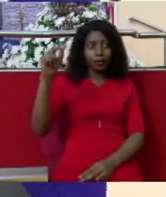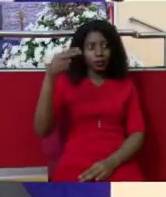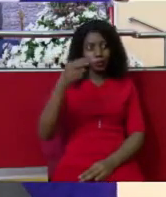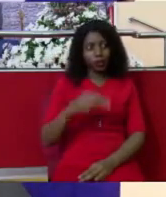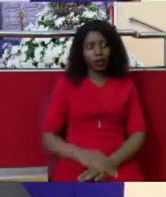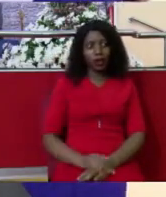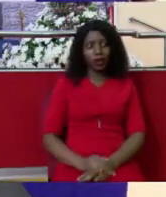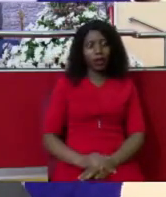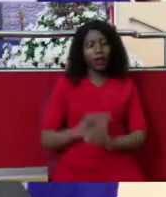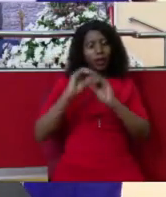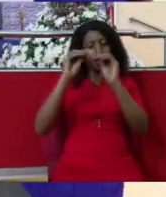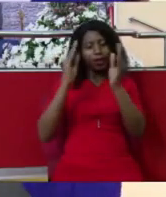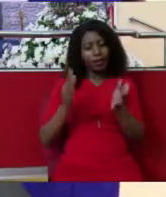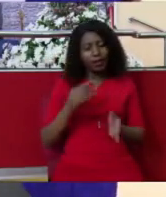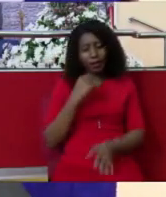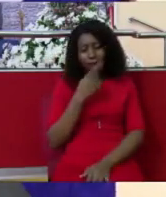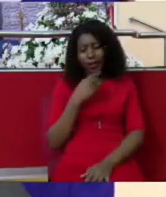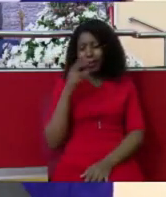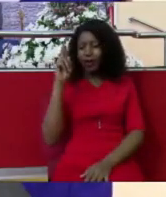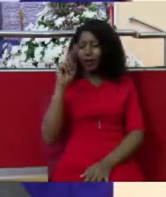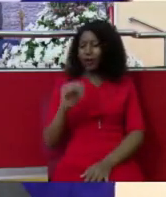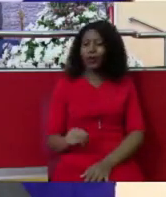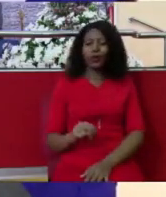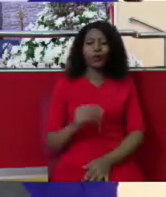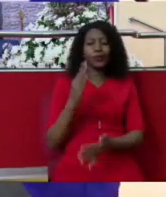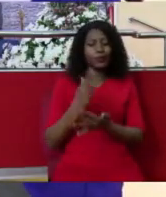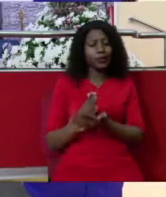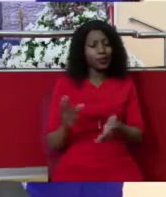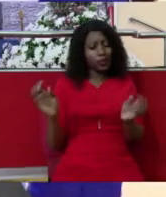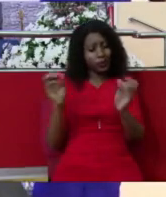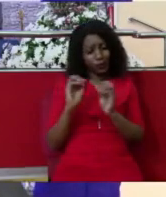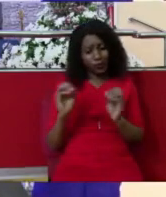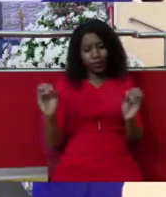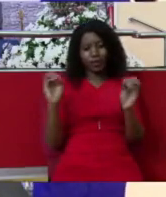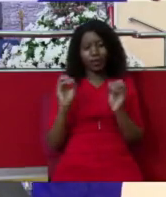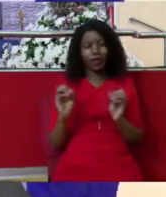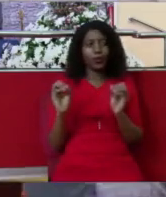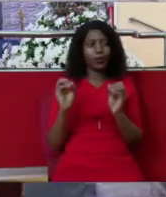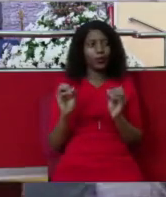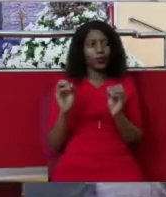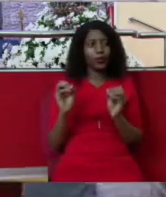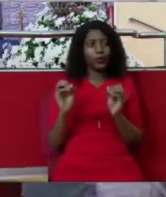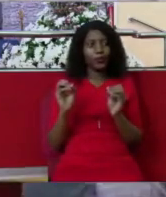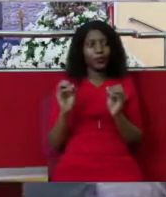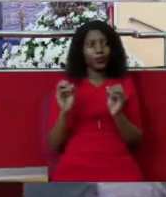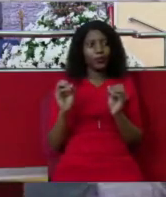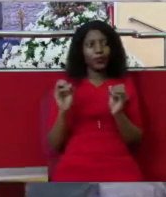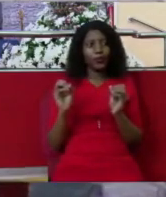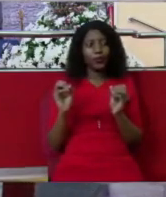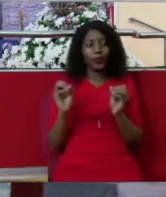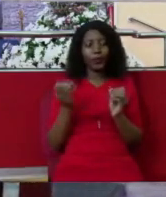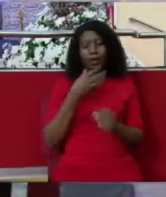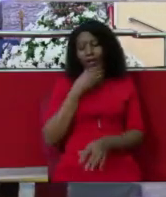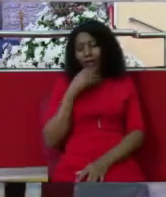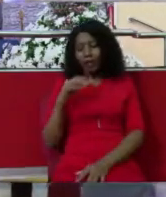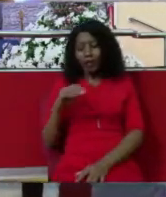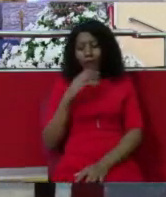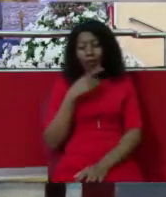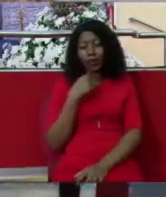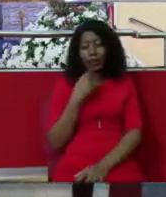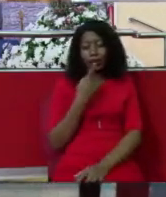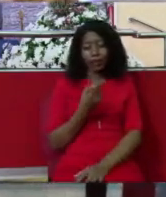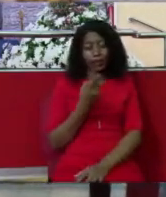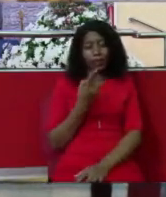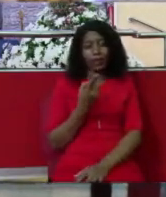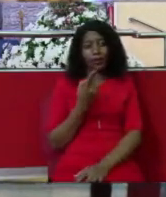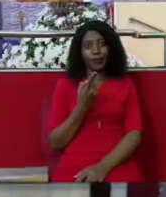the teacher said, no, that thing is not true. Ya kwa mwalimu akamwambia hilo jambo si. And then the boy said, lakini kijana akasema